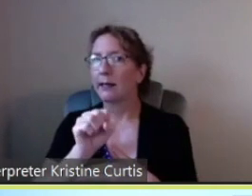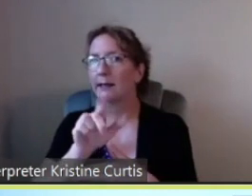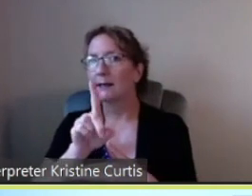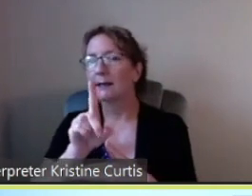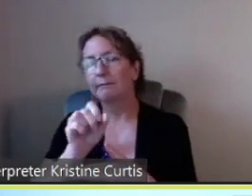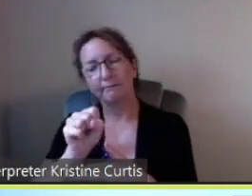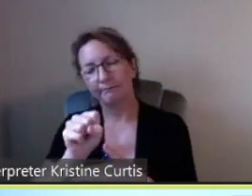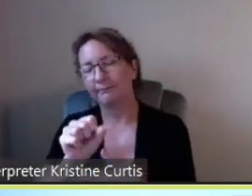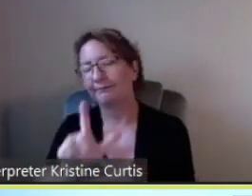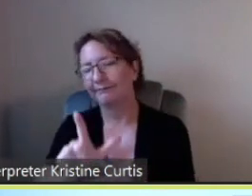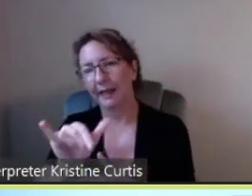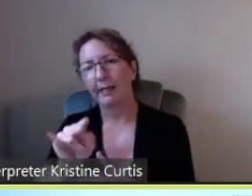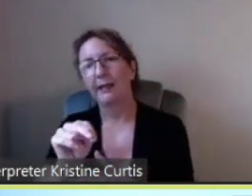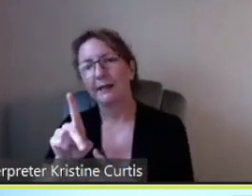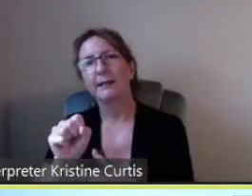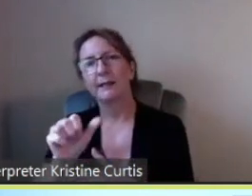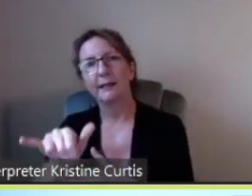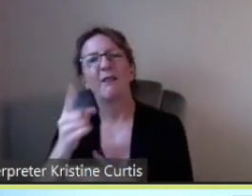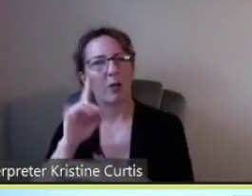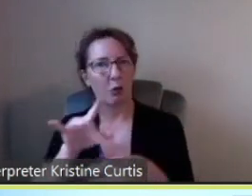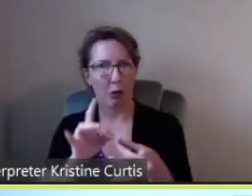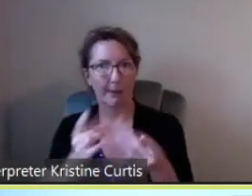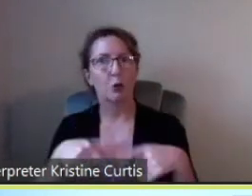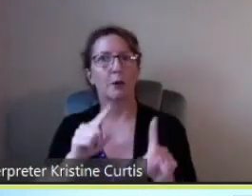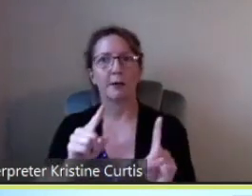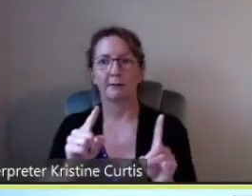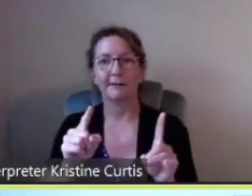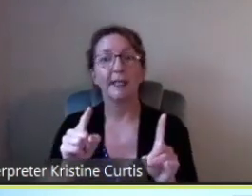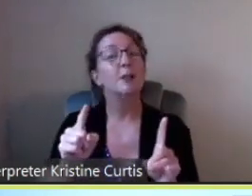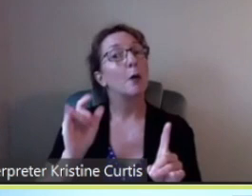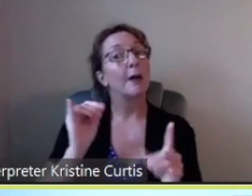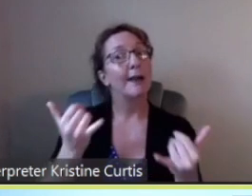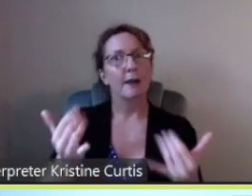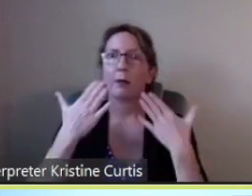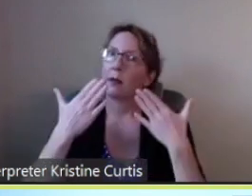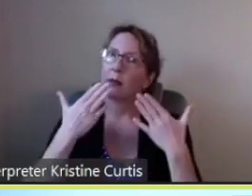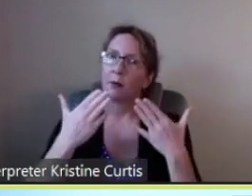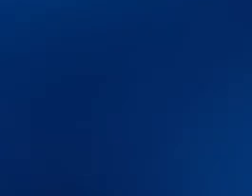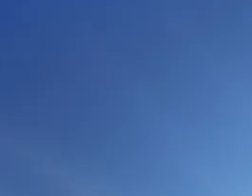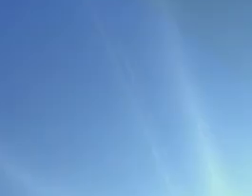comments to these slides. So that's all for my presentation, and thank you all for your attention.